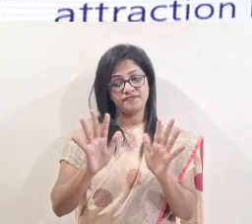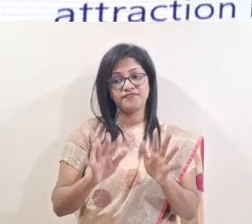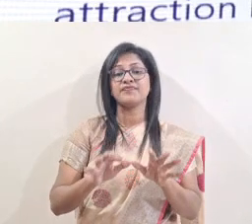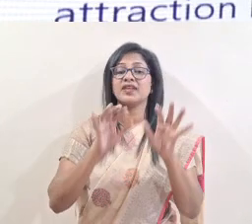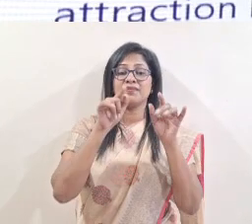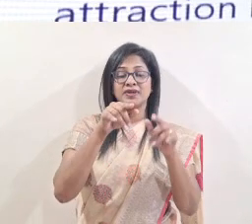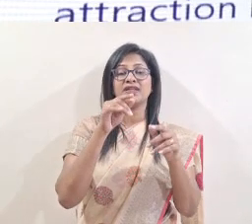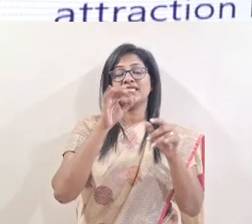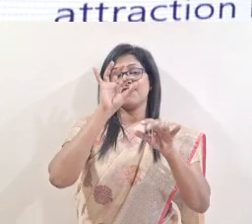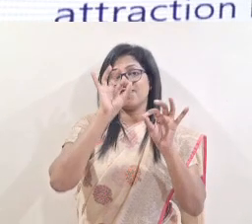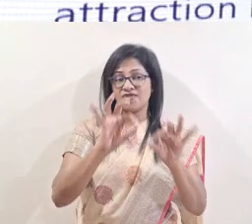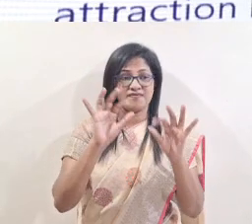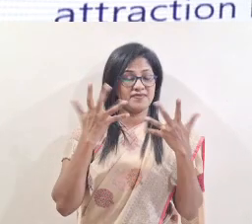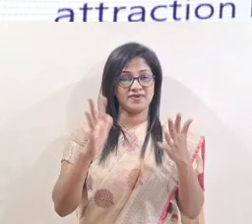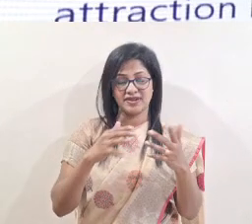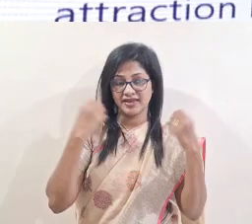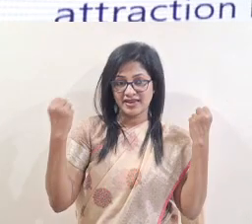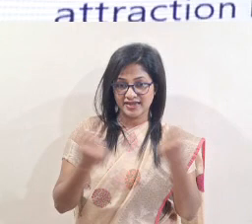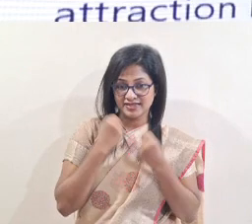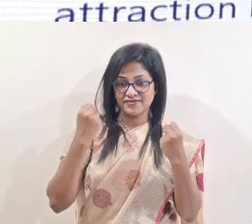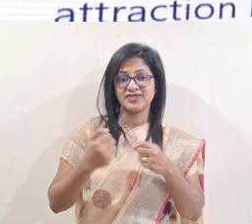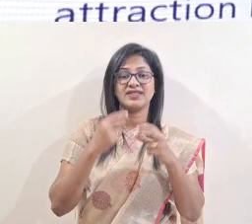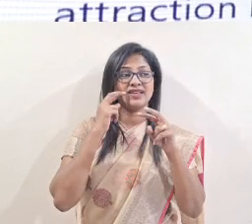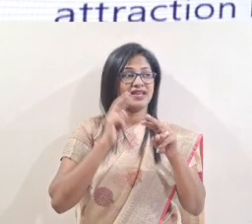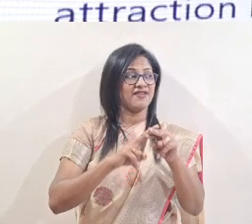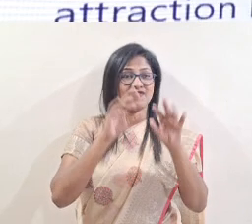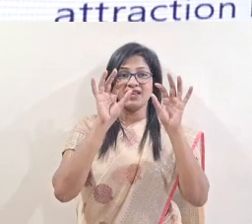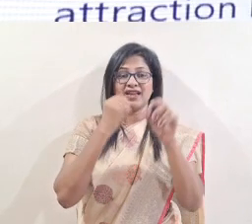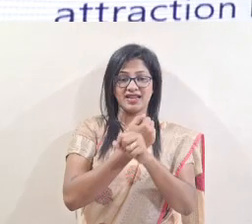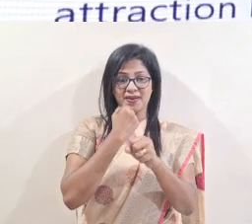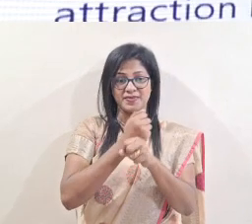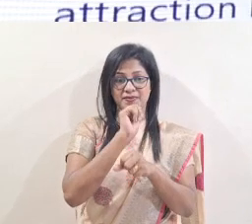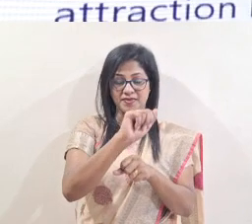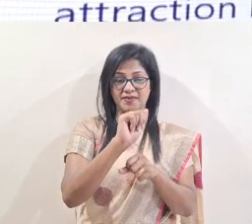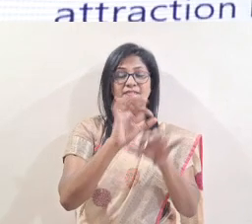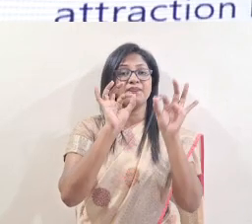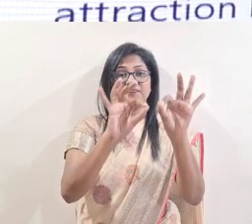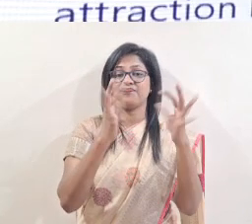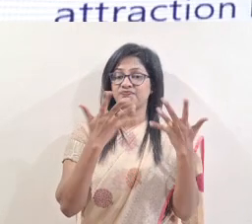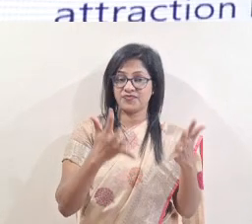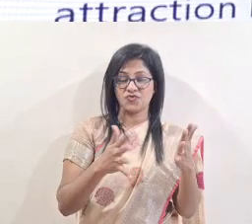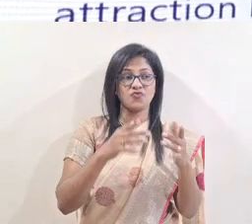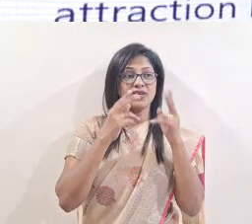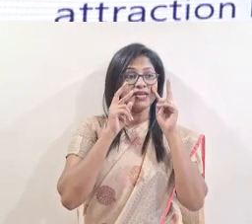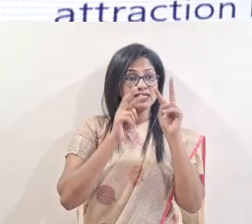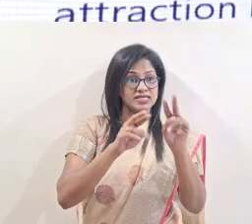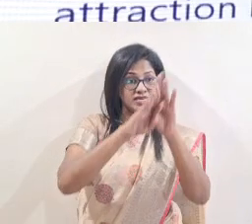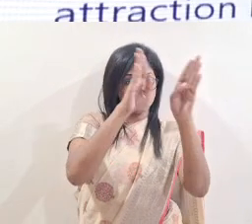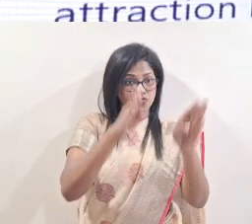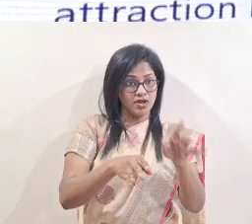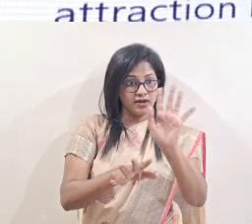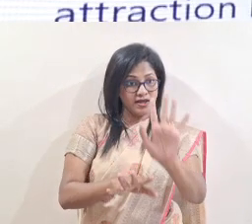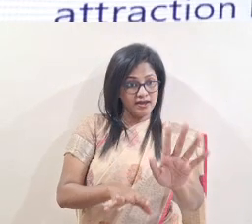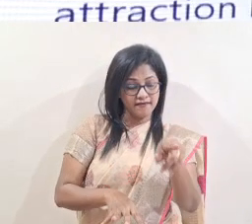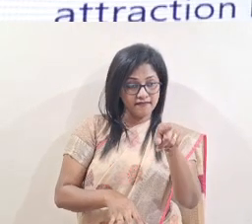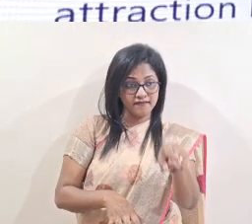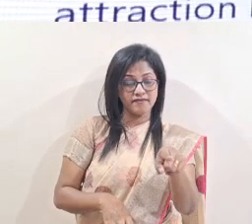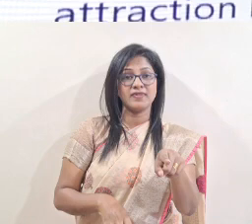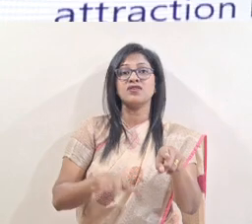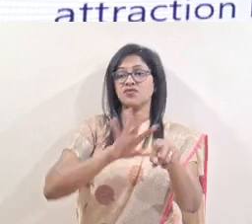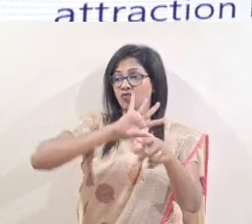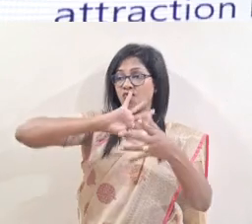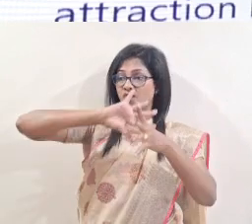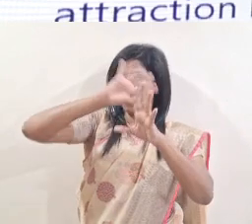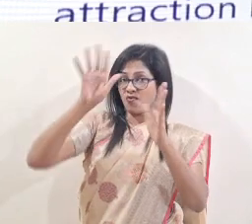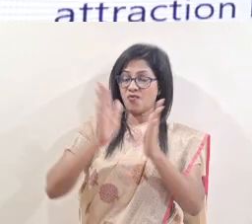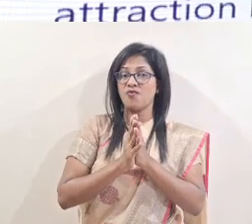of view, we have also seen that if there is an informal activity taking place in front of a particular store, the overall customer visiting to the store